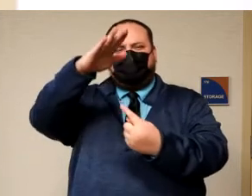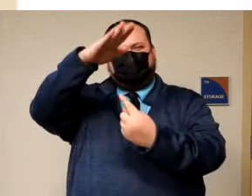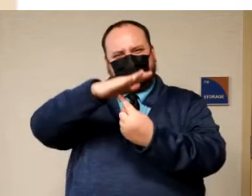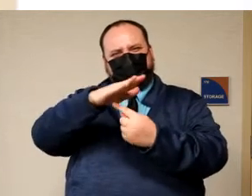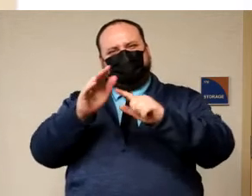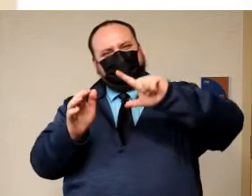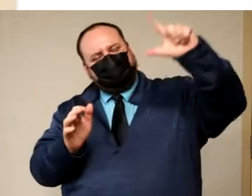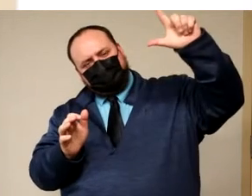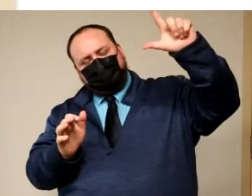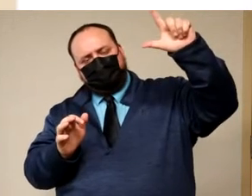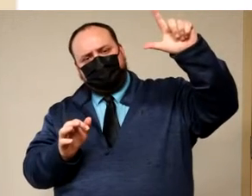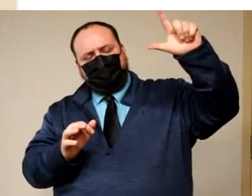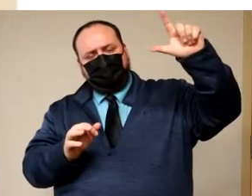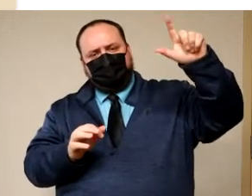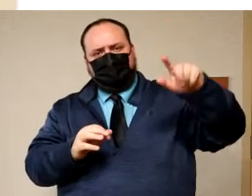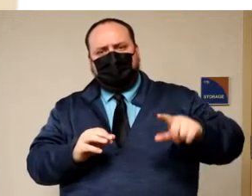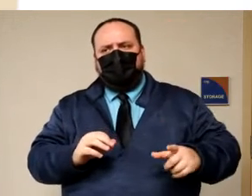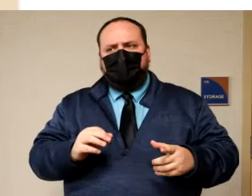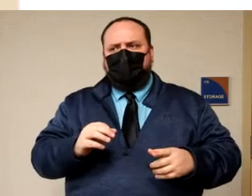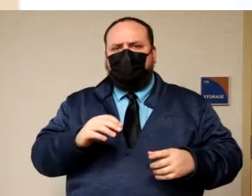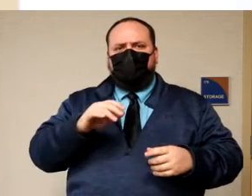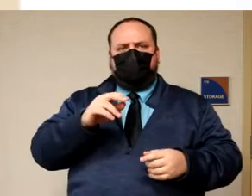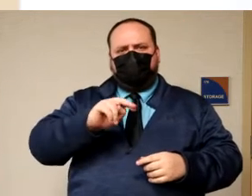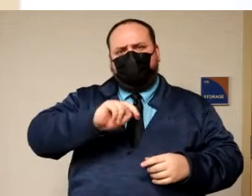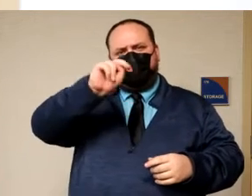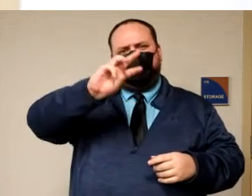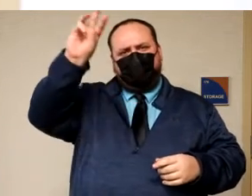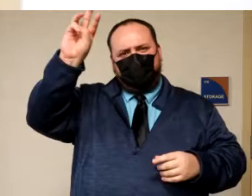the furthest northwest corner.